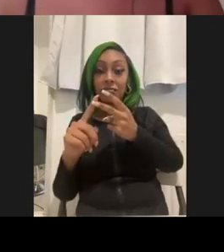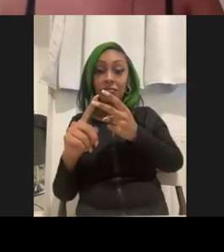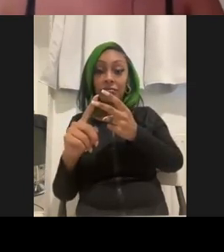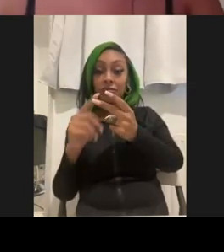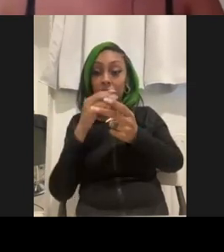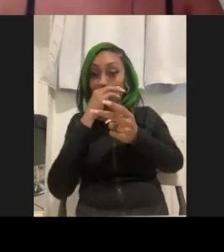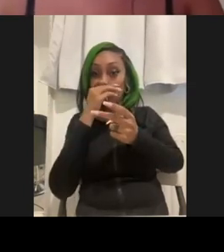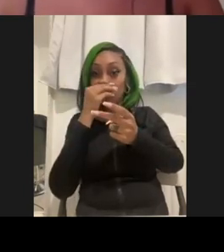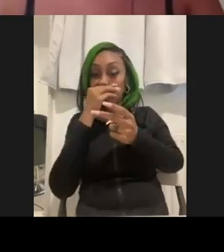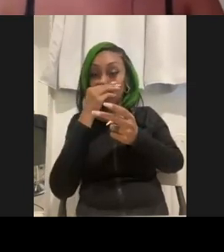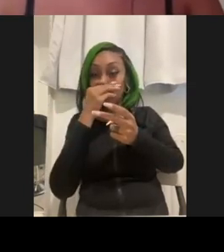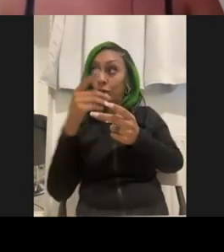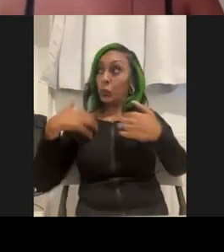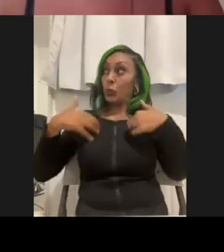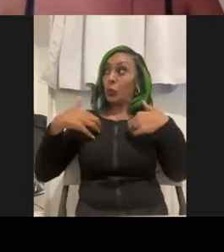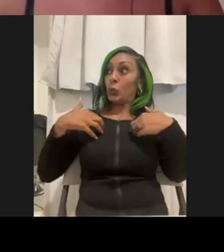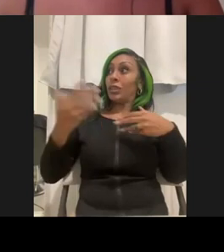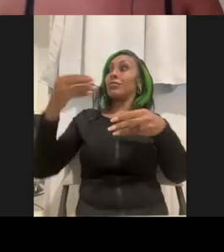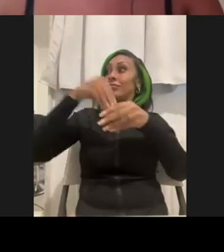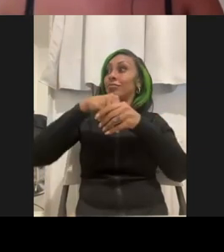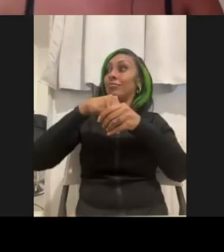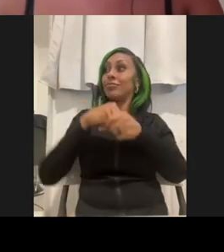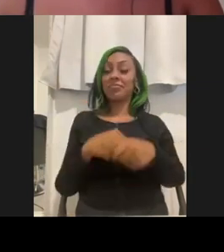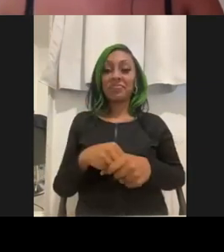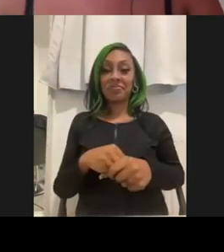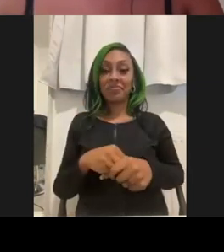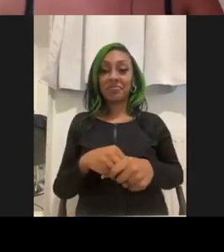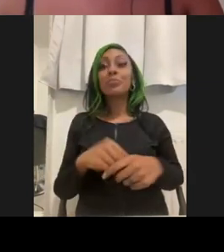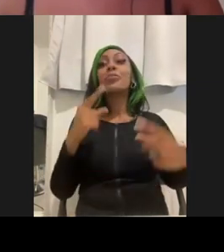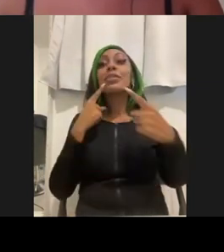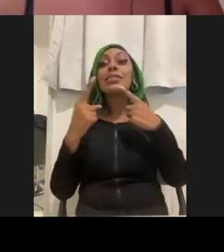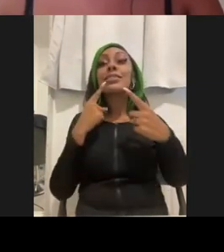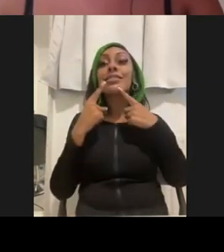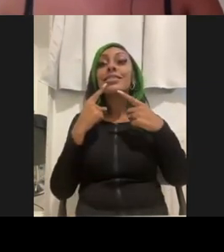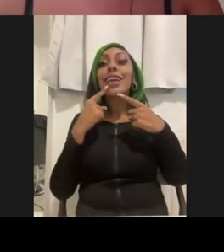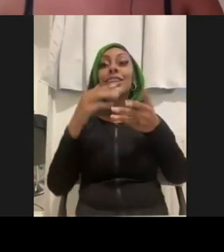to embrace. In this way, data collection exercises